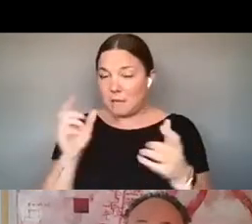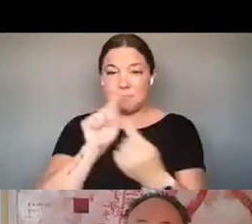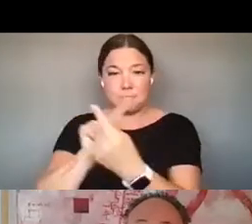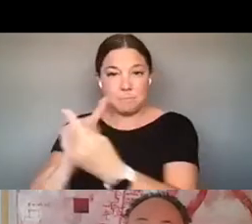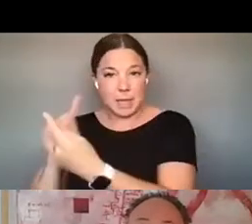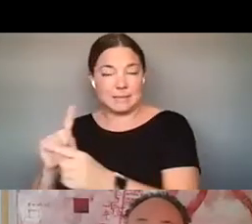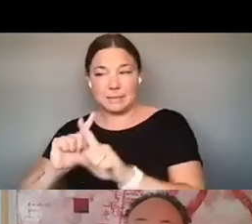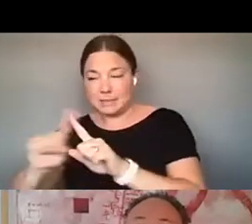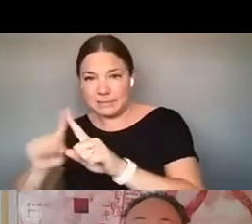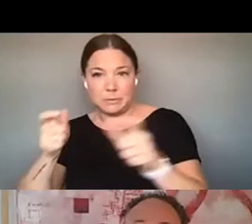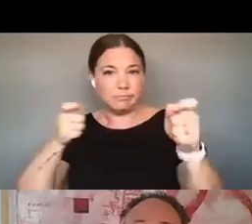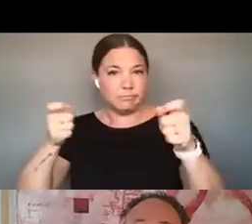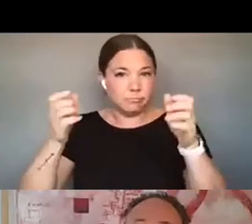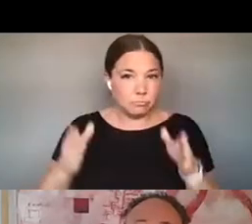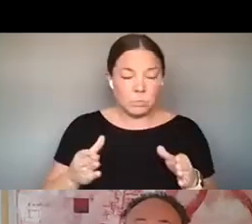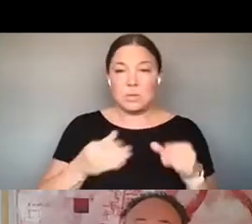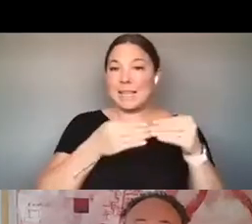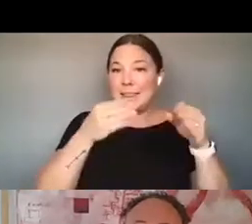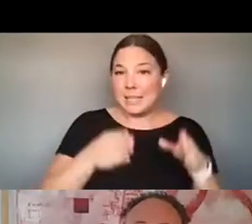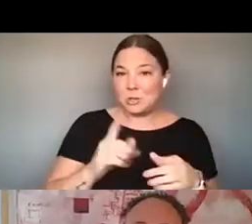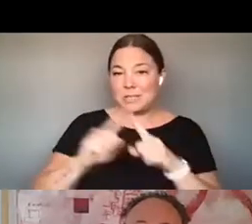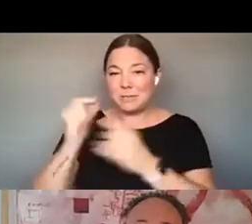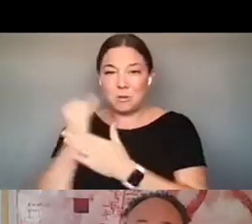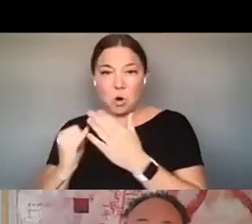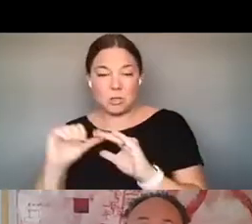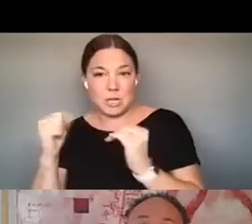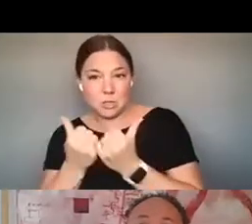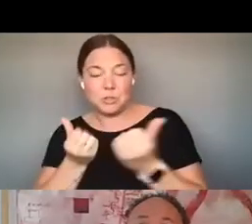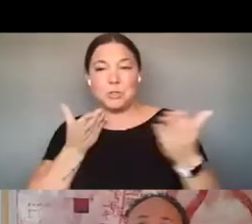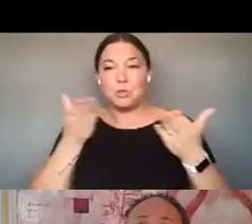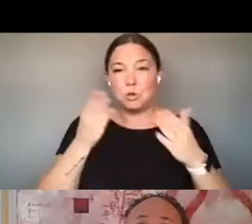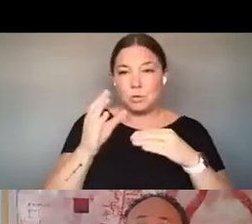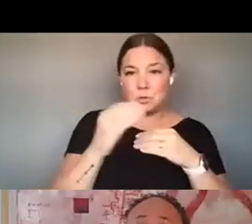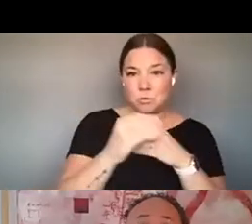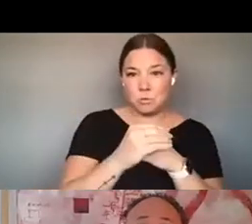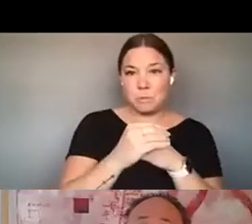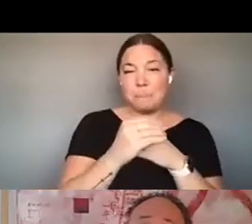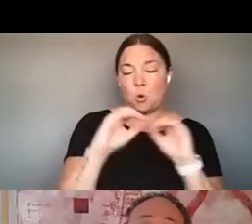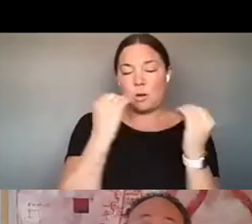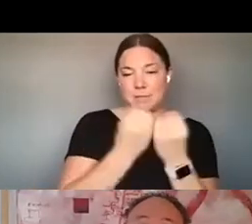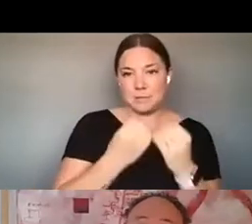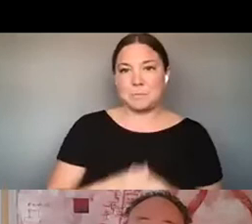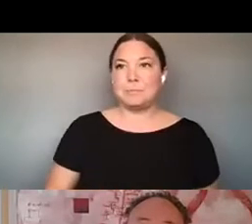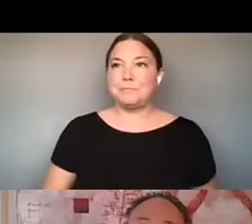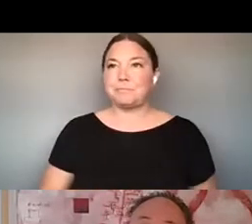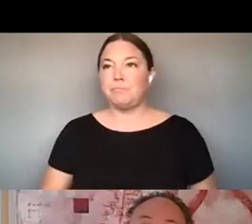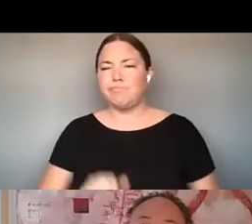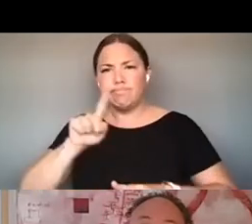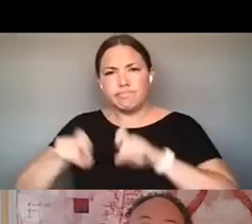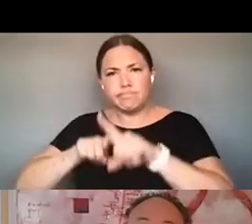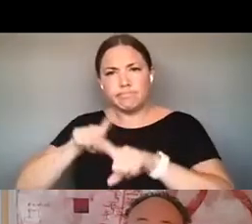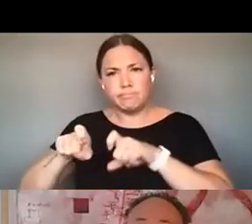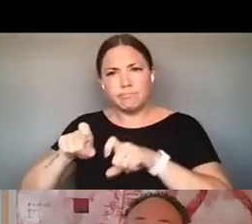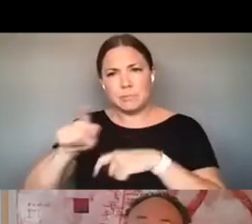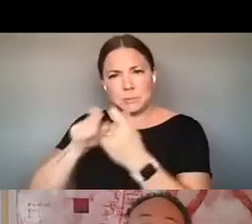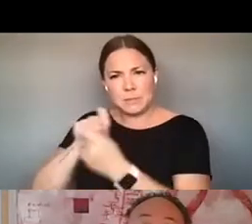administrators, leaders at arts agencies and service organizations. And we asked some very pointed questions. We